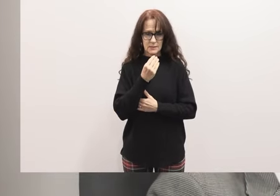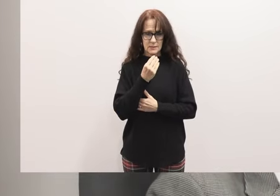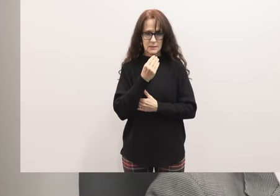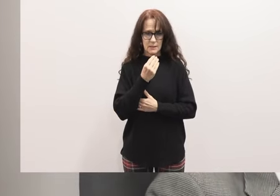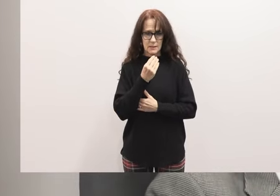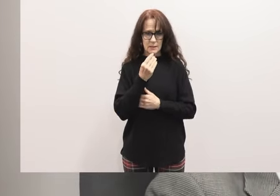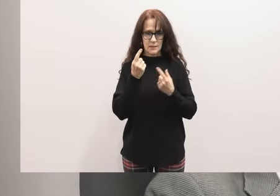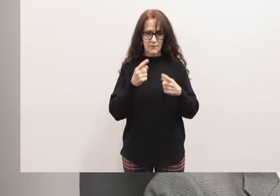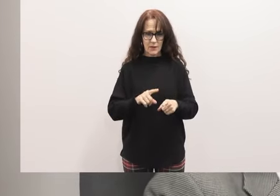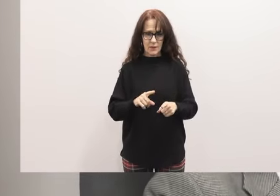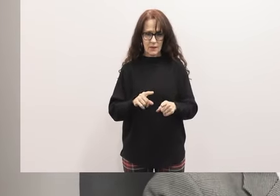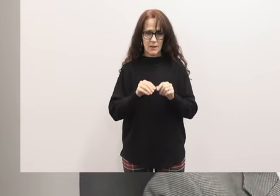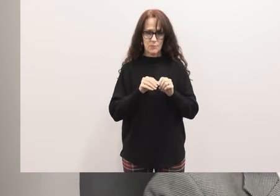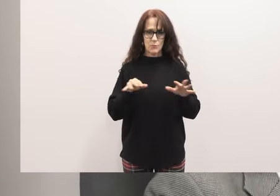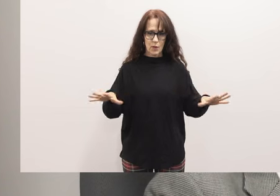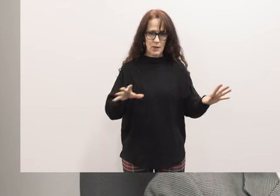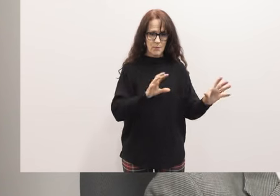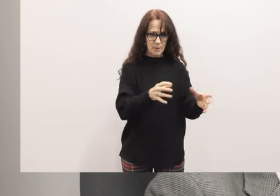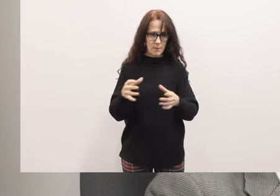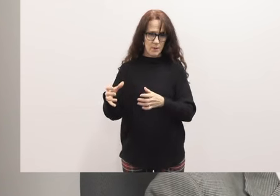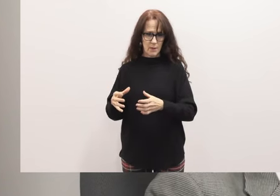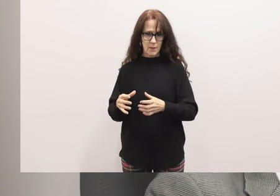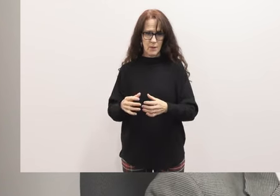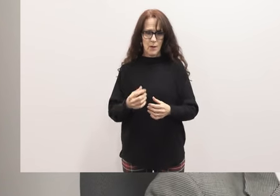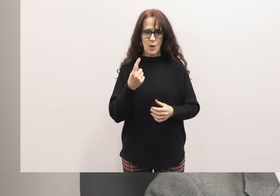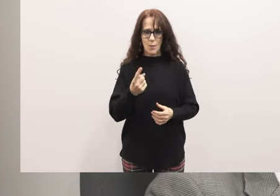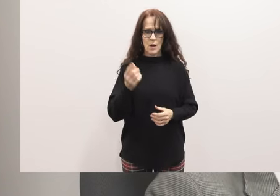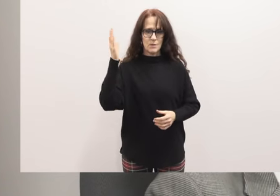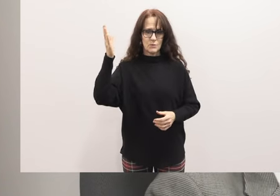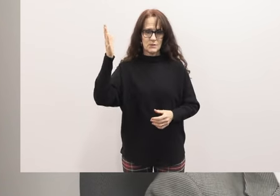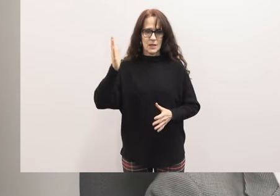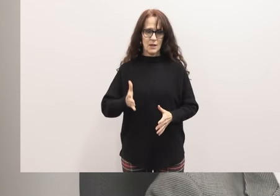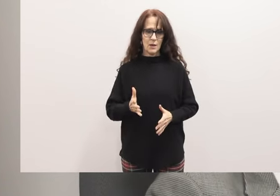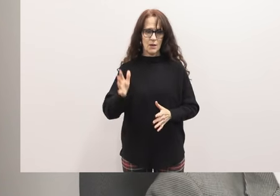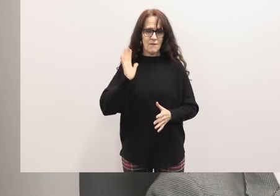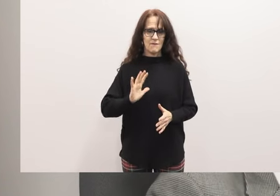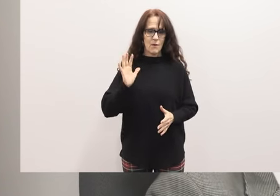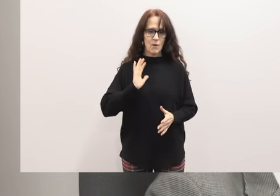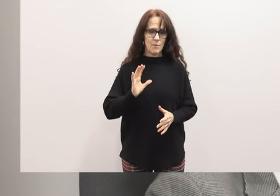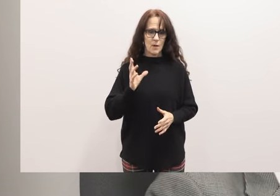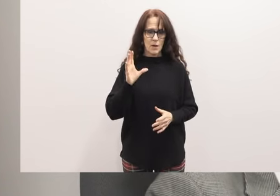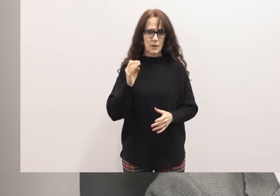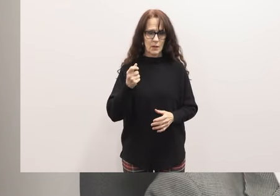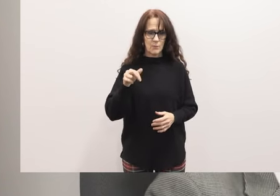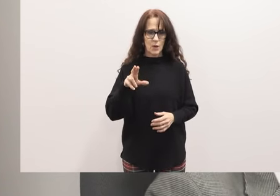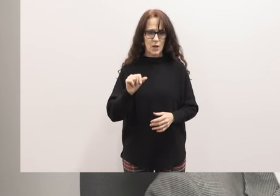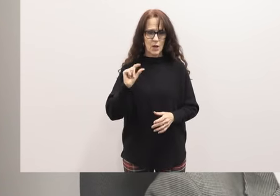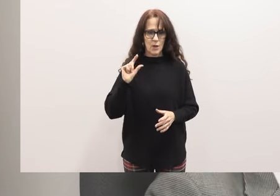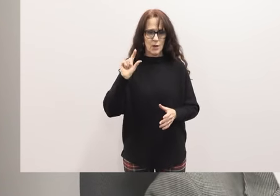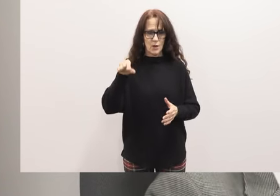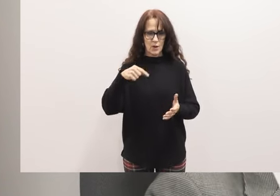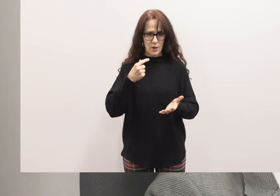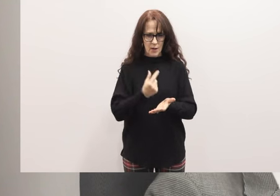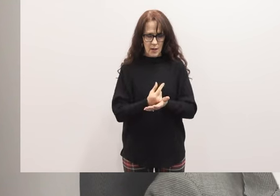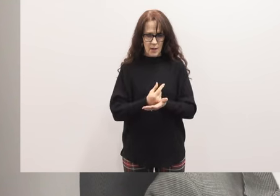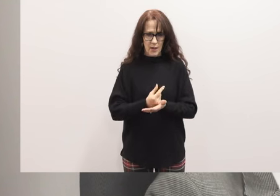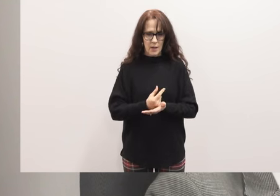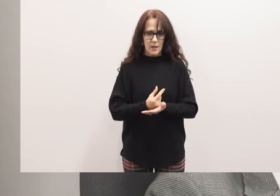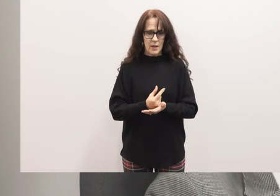a breakfast event, breakout sessions. One of the presenters was a former Cabrillo alum,